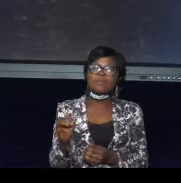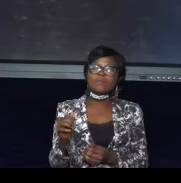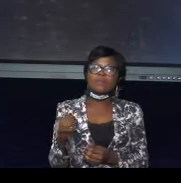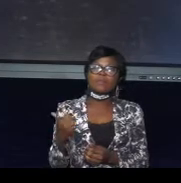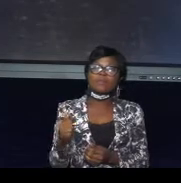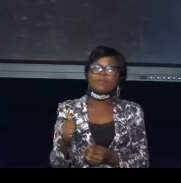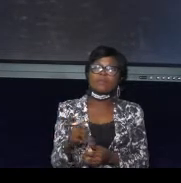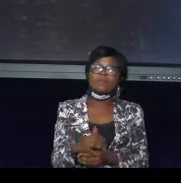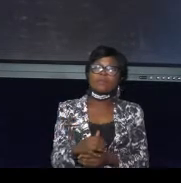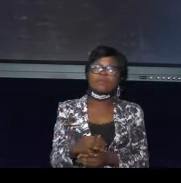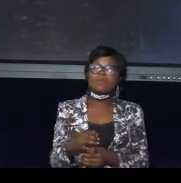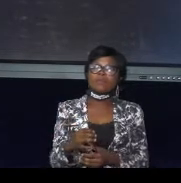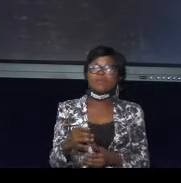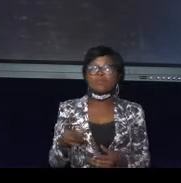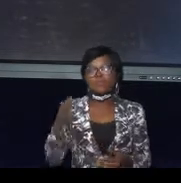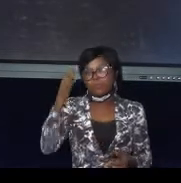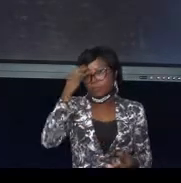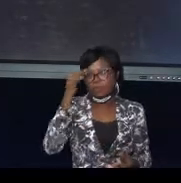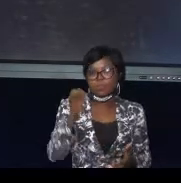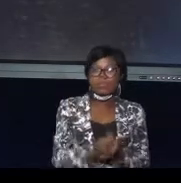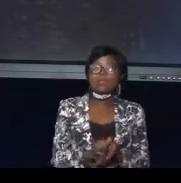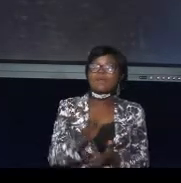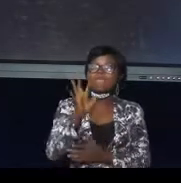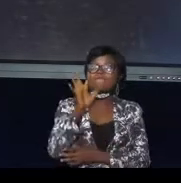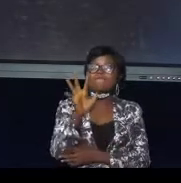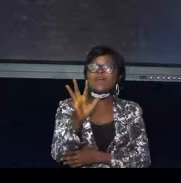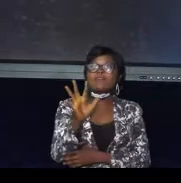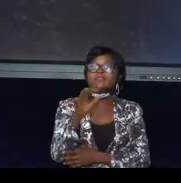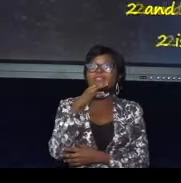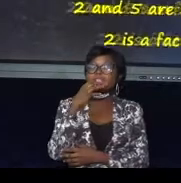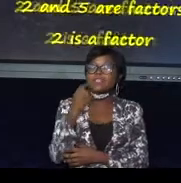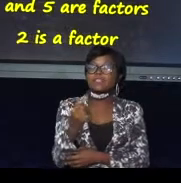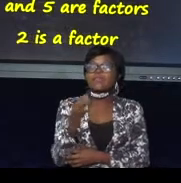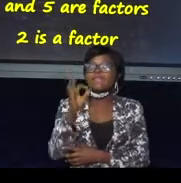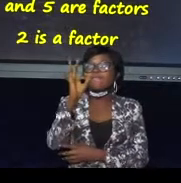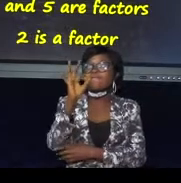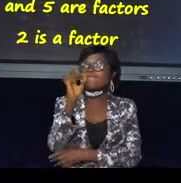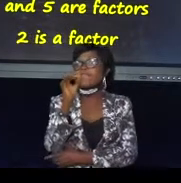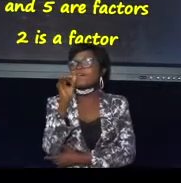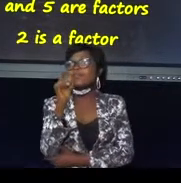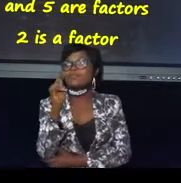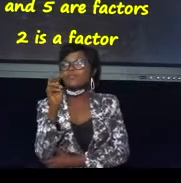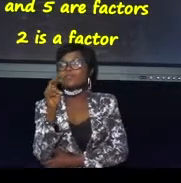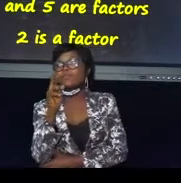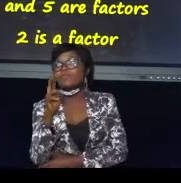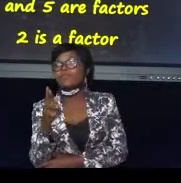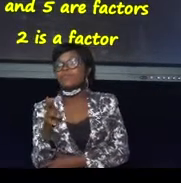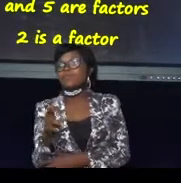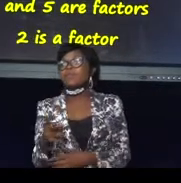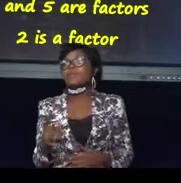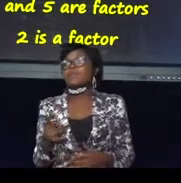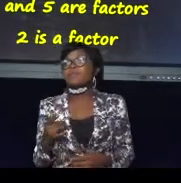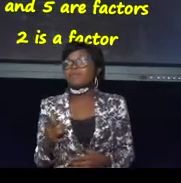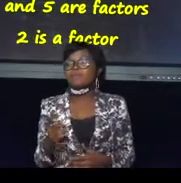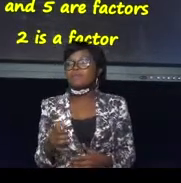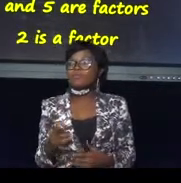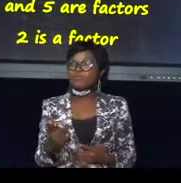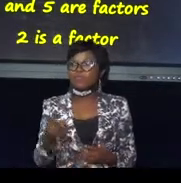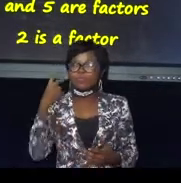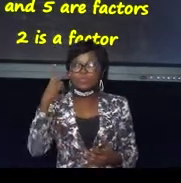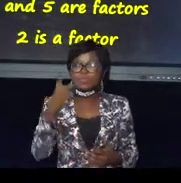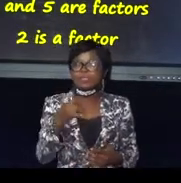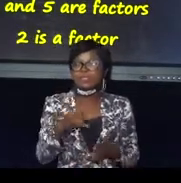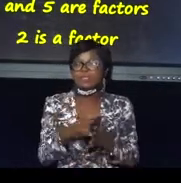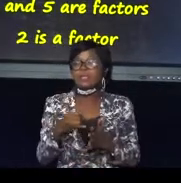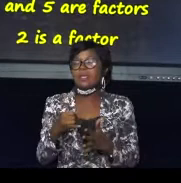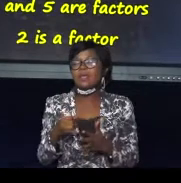8, 9, and 10. Of course, you will know that here 5 is a factor because it ends with 5. This one, 2 is a factor, but 5 is not a